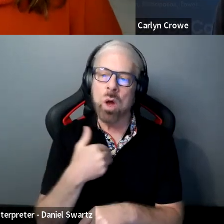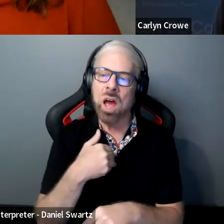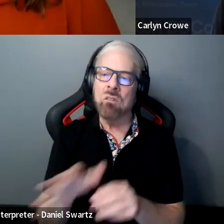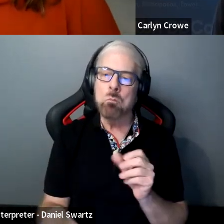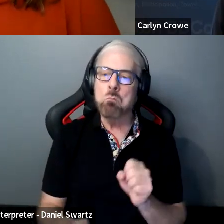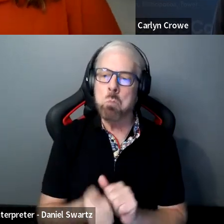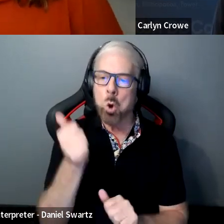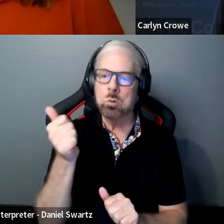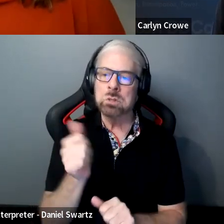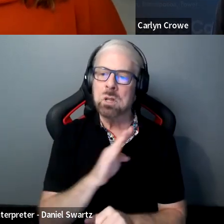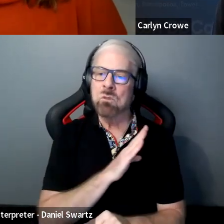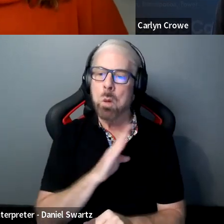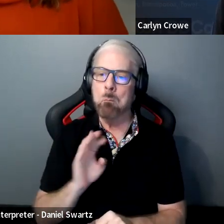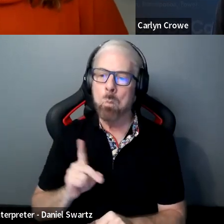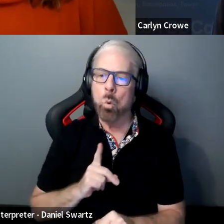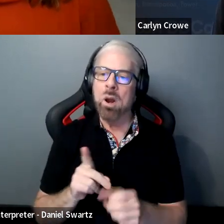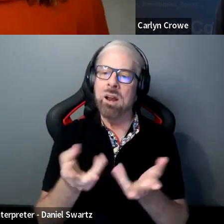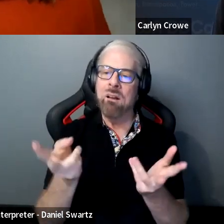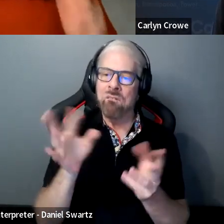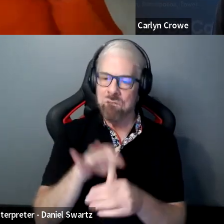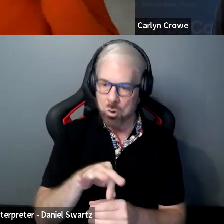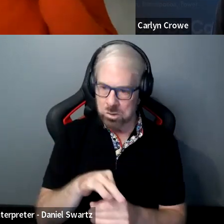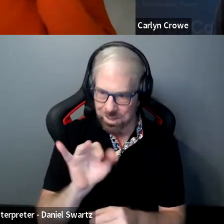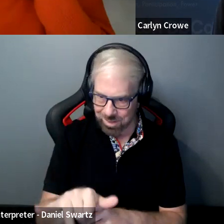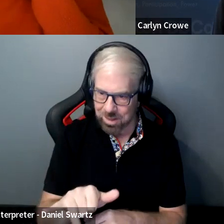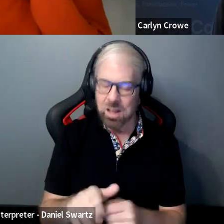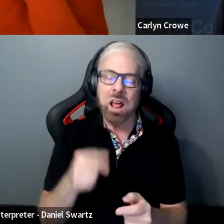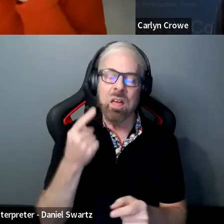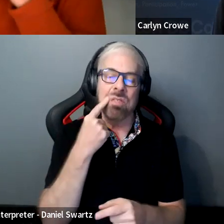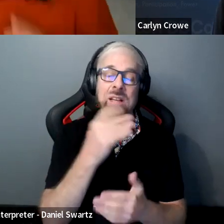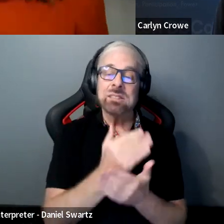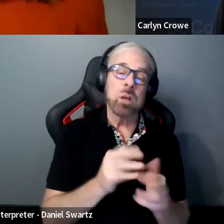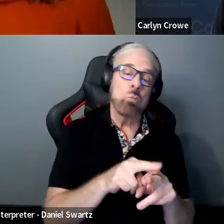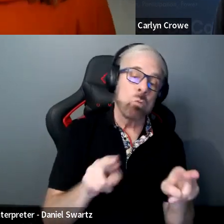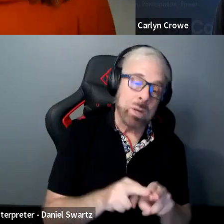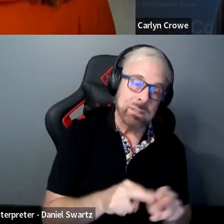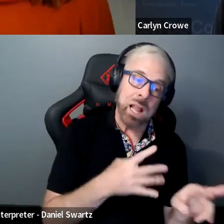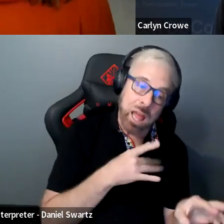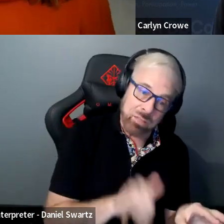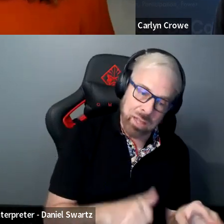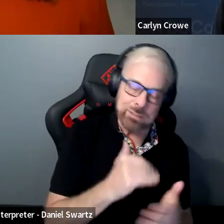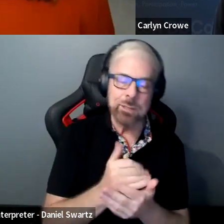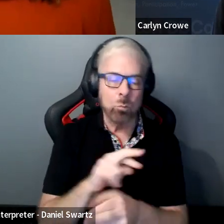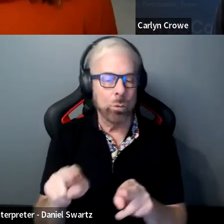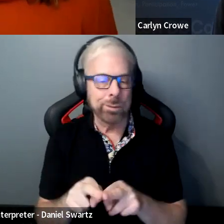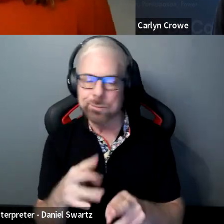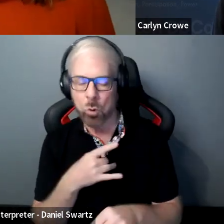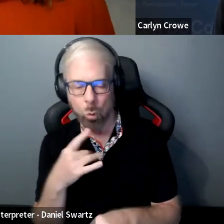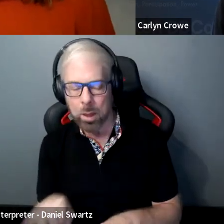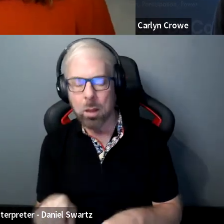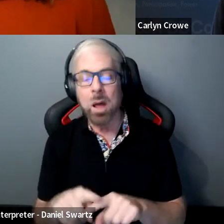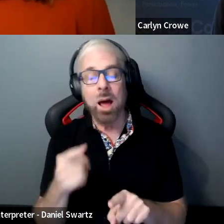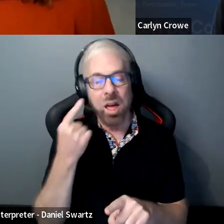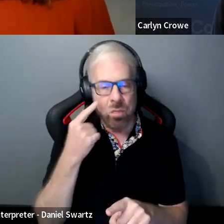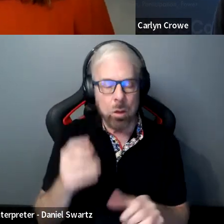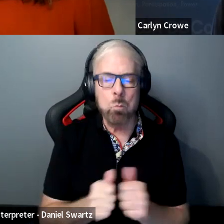votes in those. And so I think some regions like it, some regions don't. So, but I think